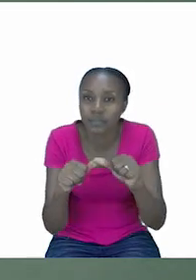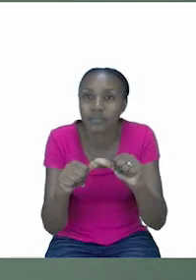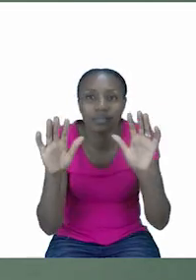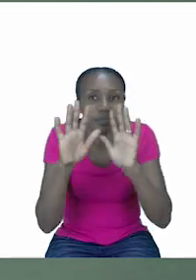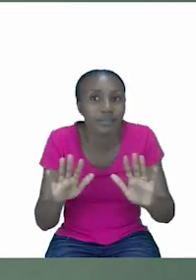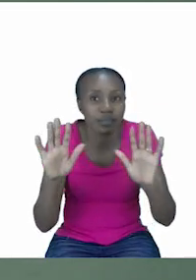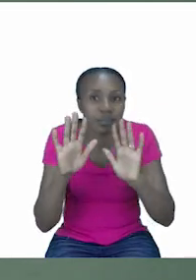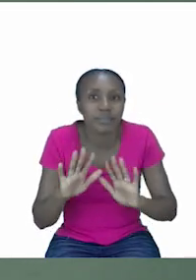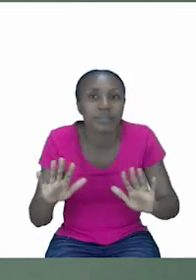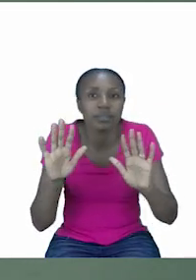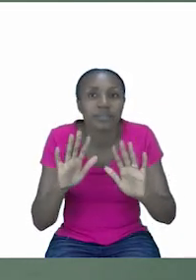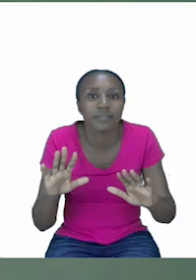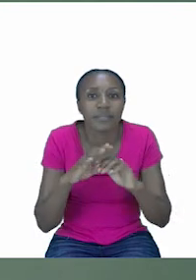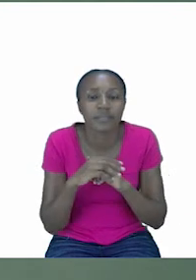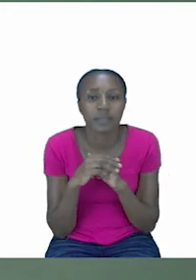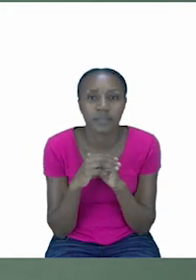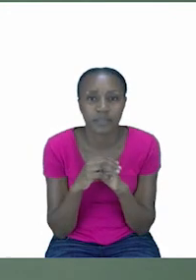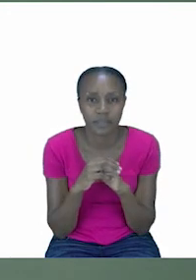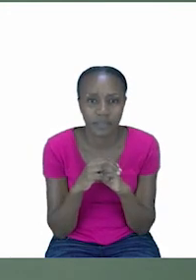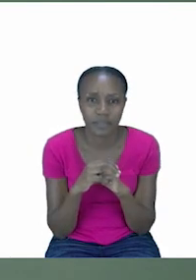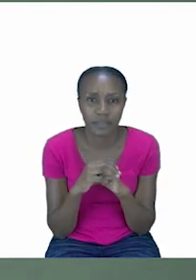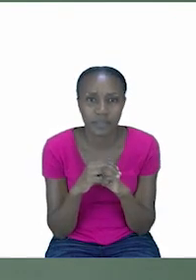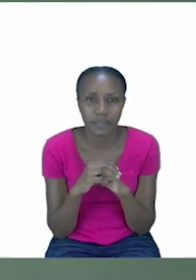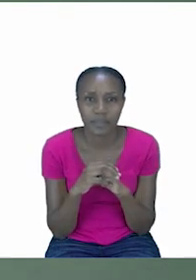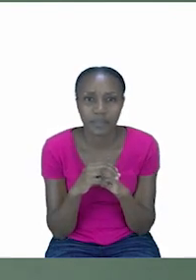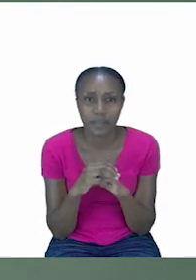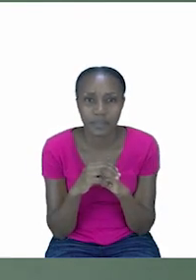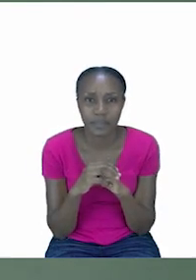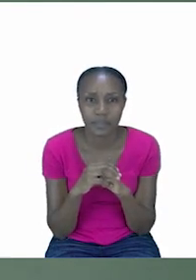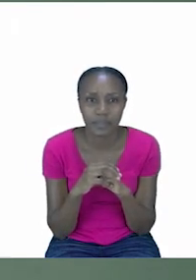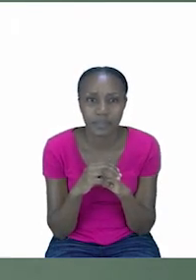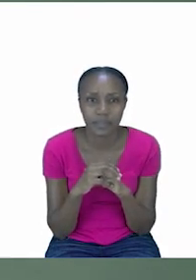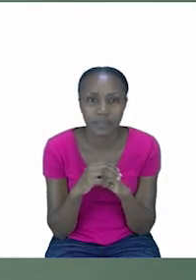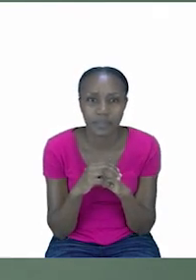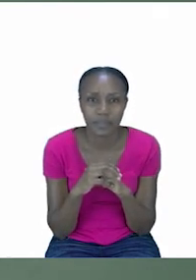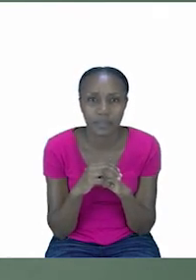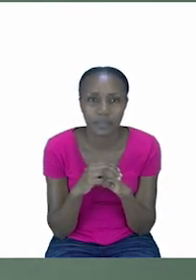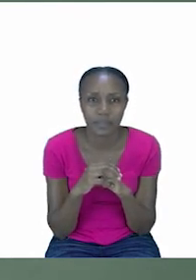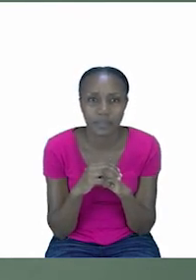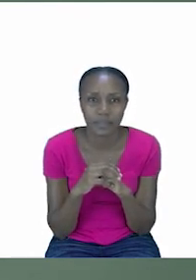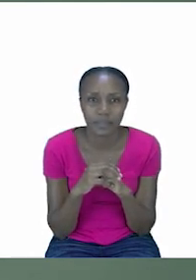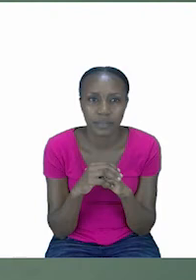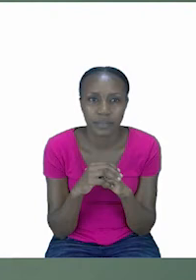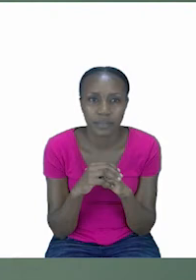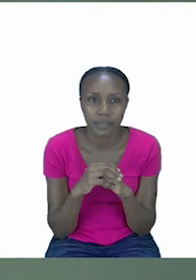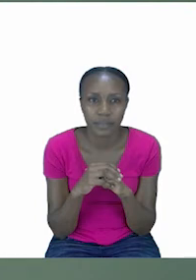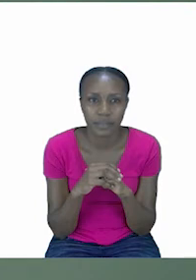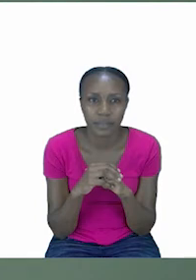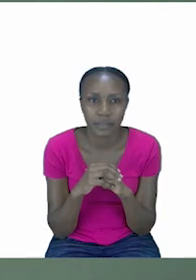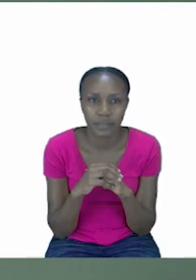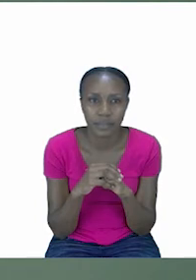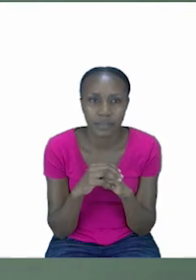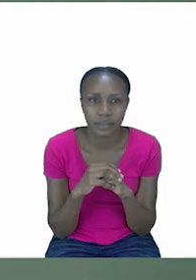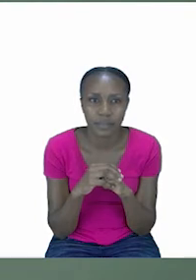my one direction, and when I get to this part, I am going to